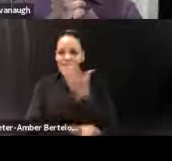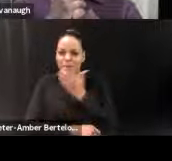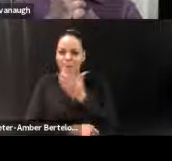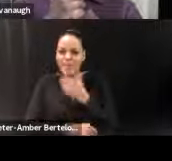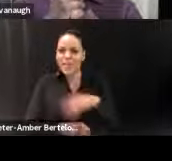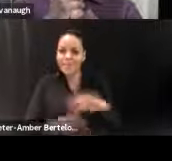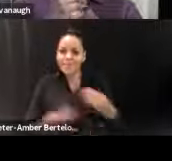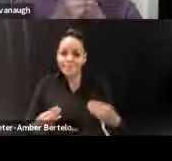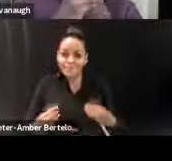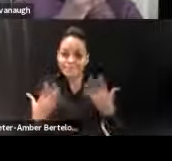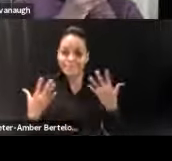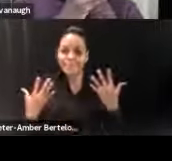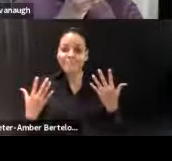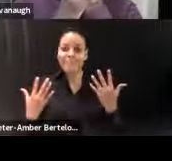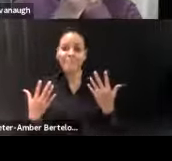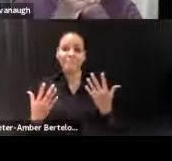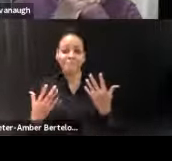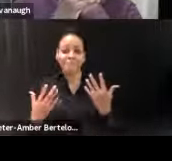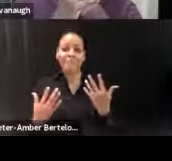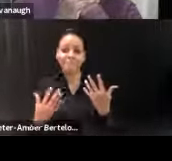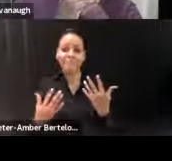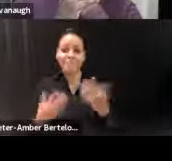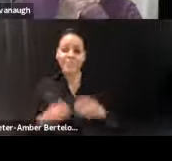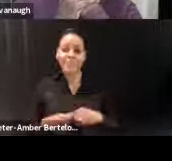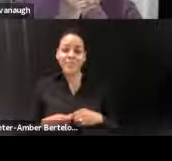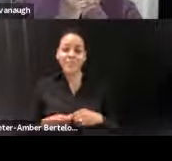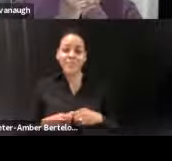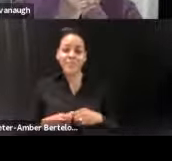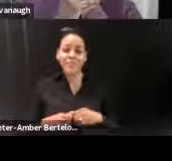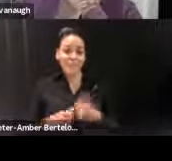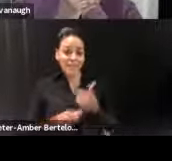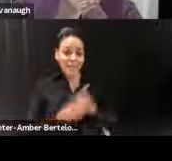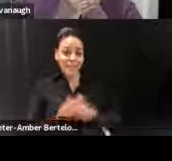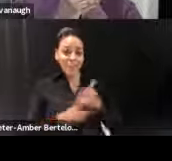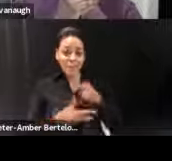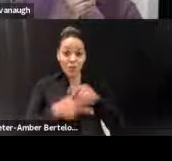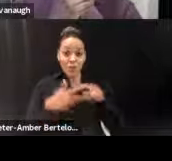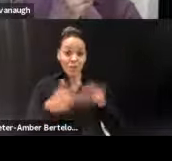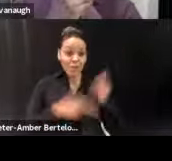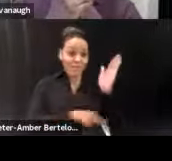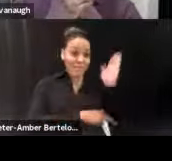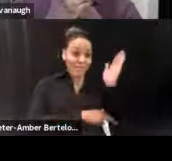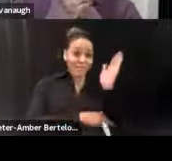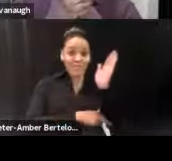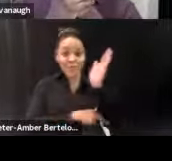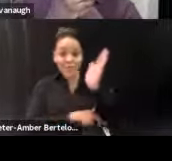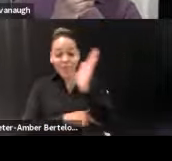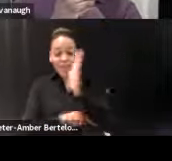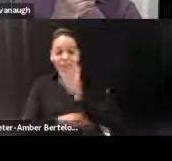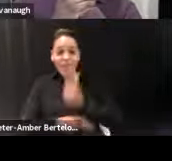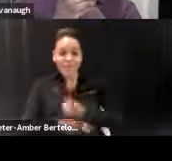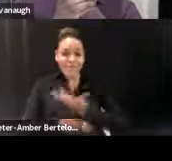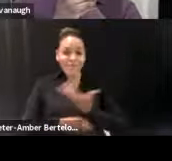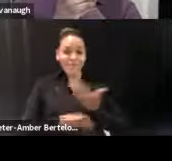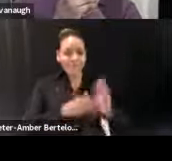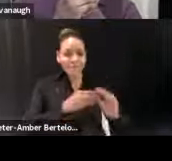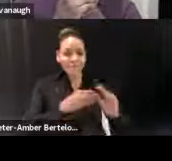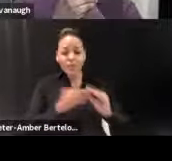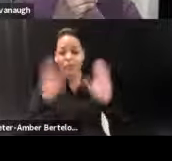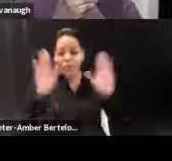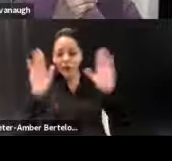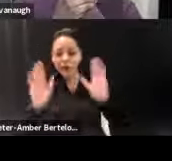inspirational and aspirational the three readings have been. Wonderful words of